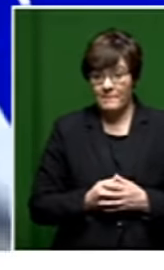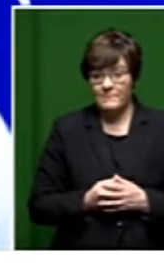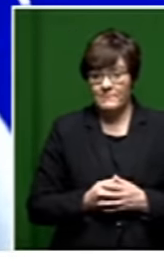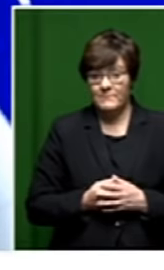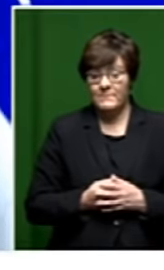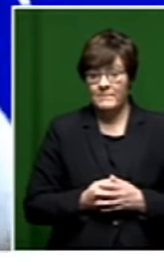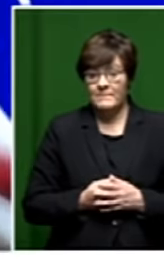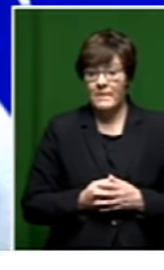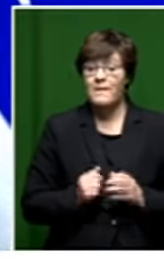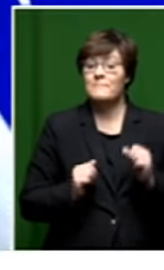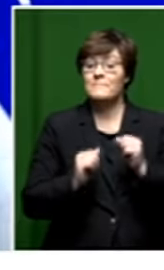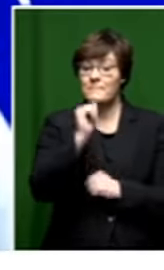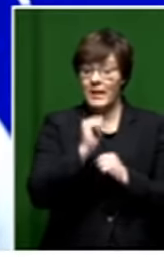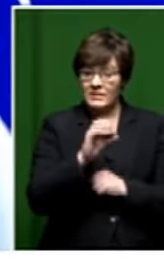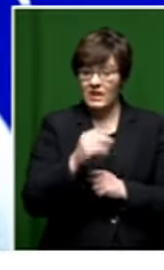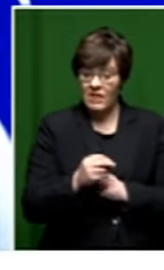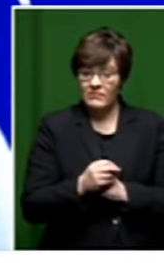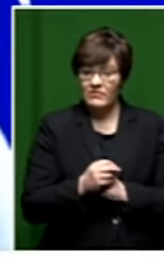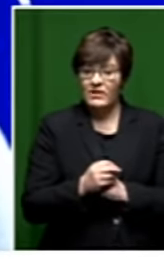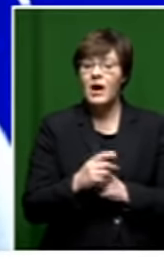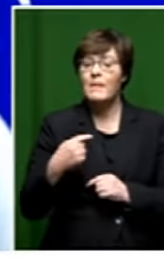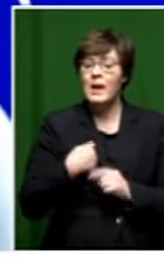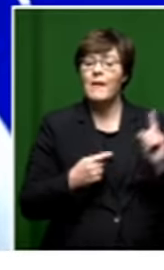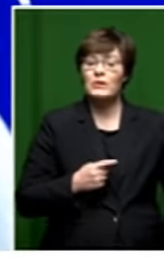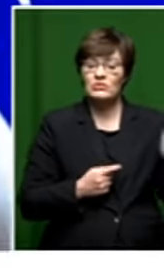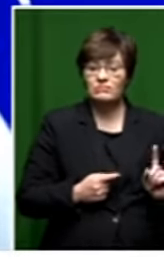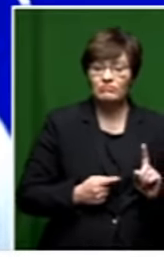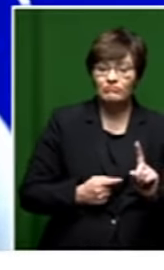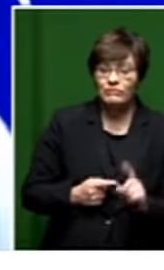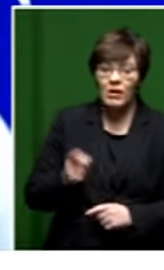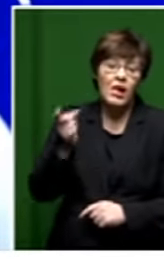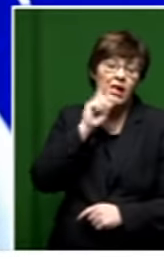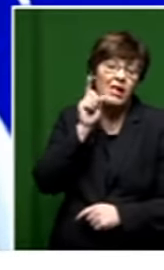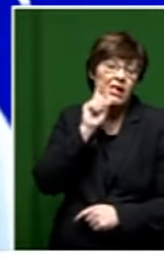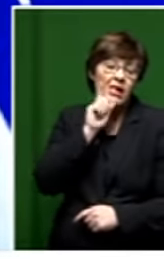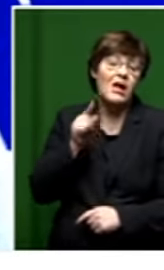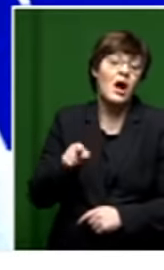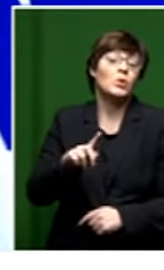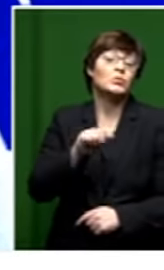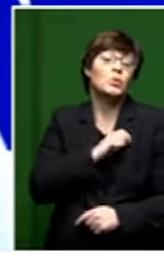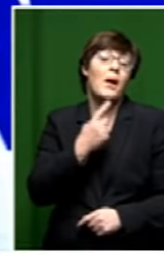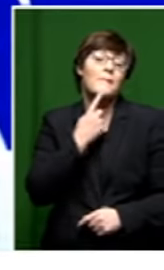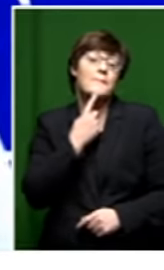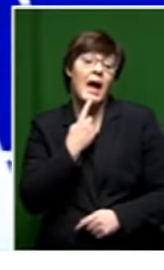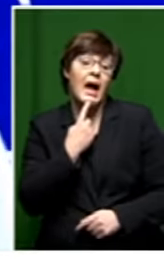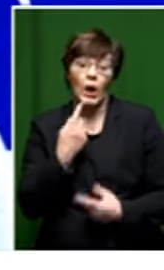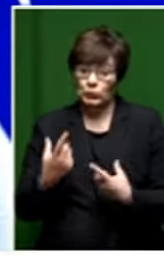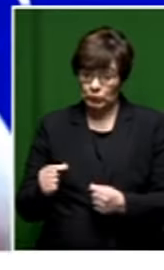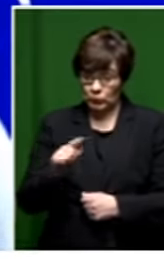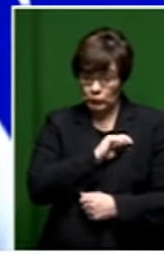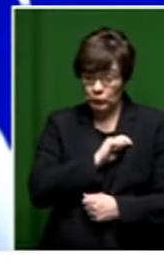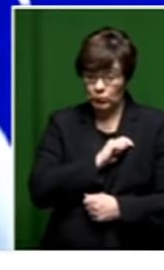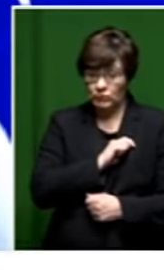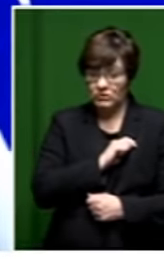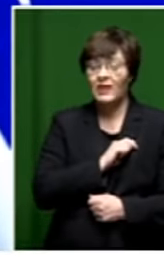we employ mechanisms such as a mystery shopping exercises, wherein we test that what the banks say they do